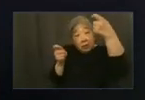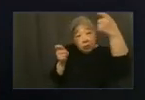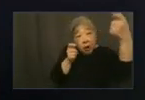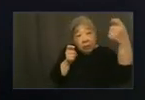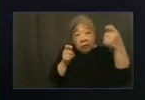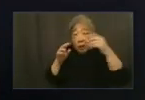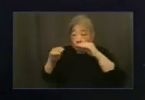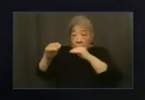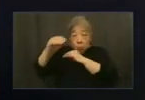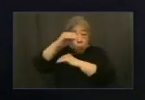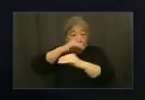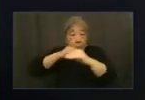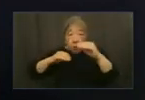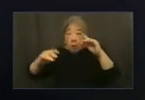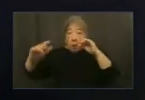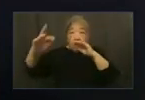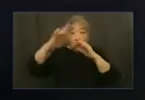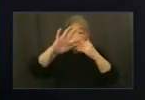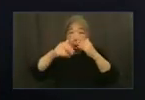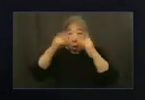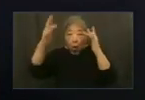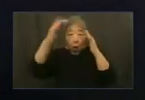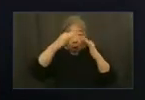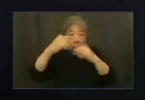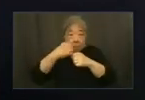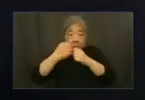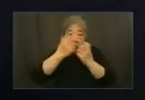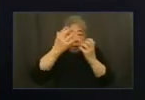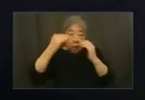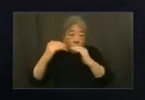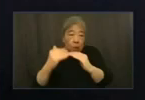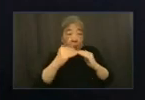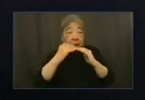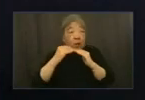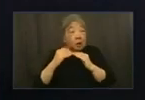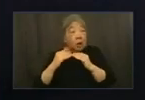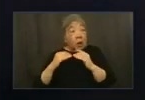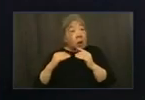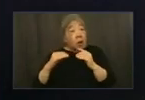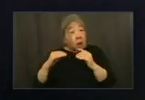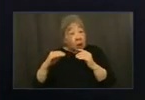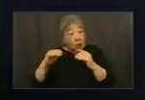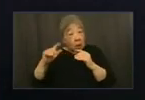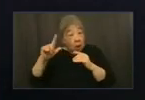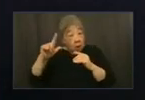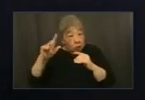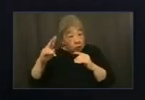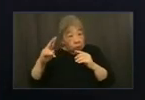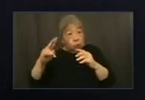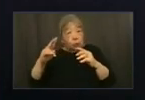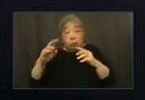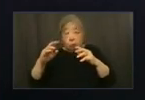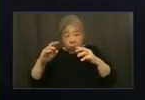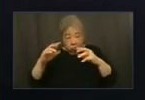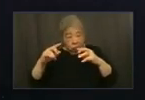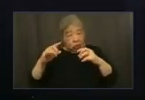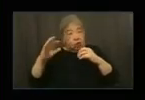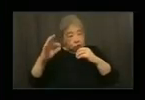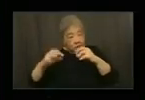combine to create an equilibrium. As Webb orbits L2, the telescope stays in line with Earth as it travels around the